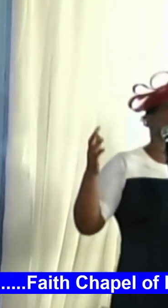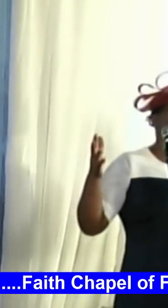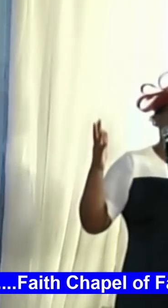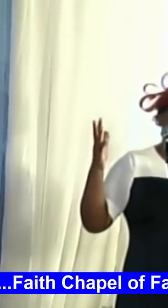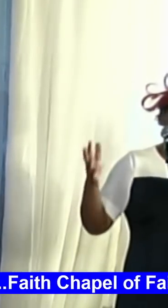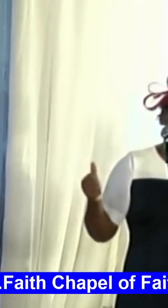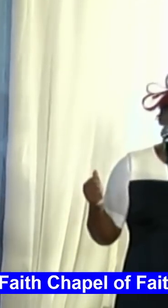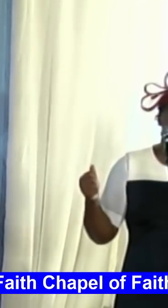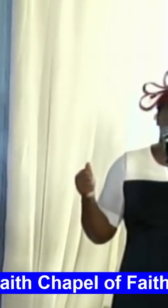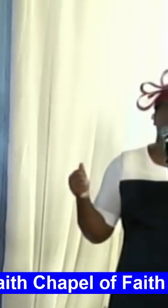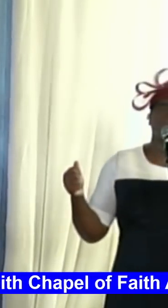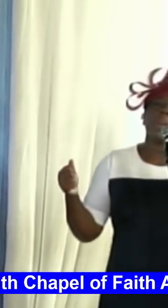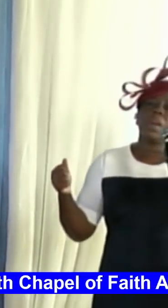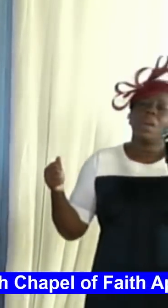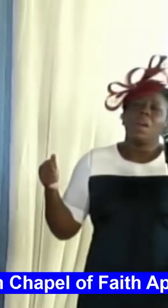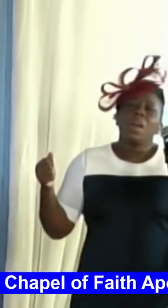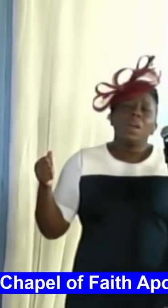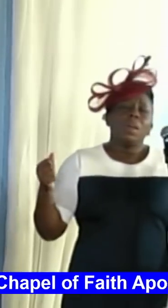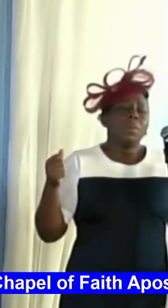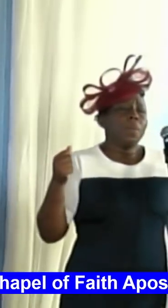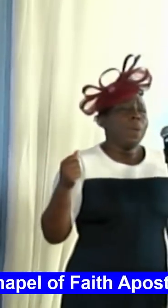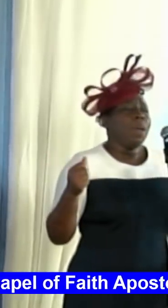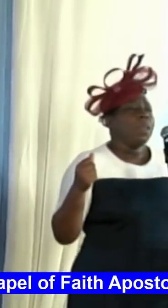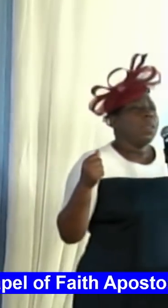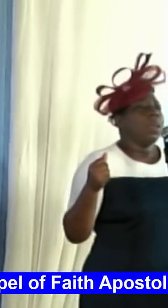to all of us, he's our bishop and pastor.